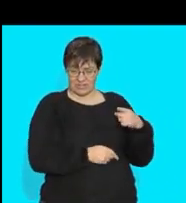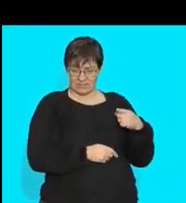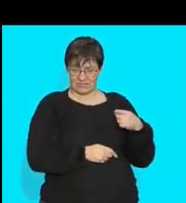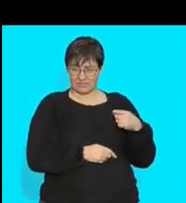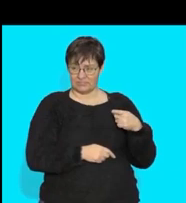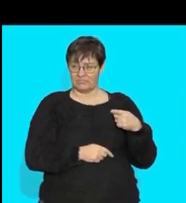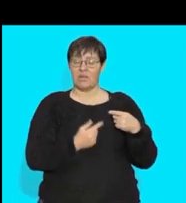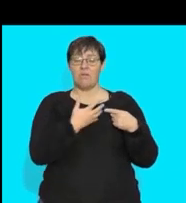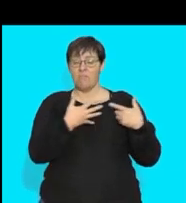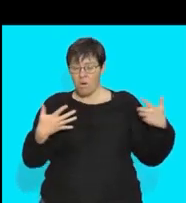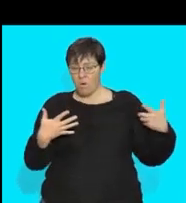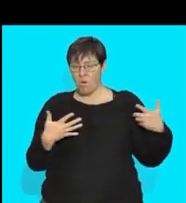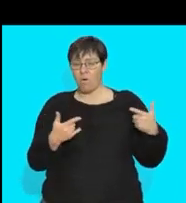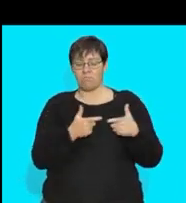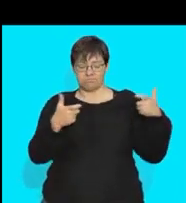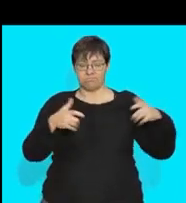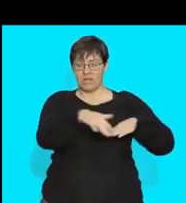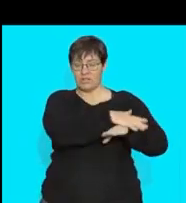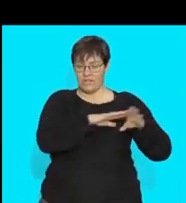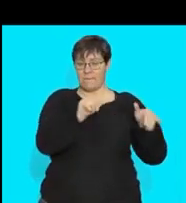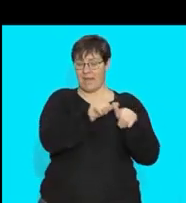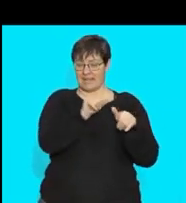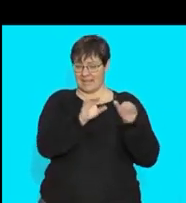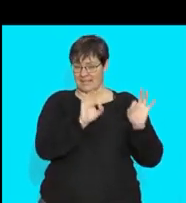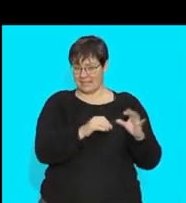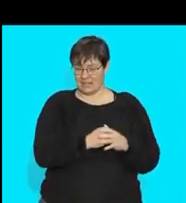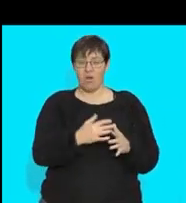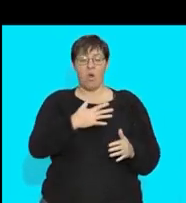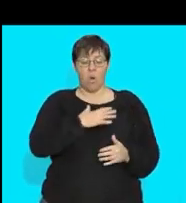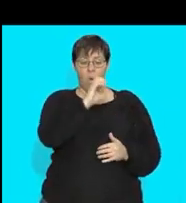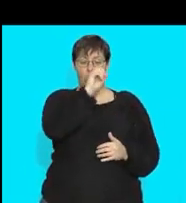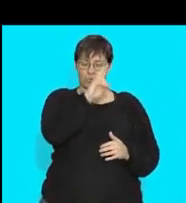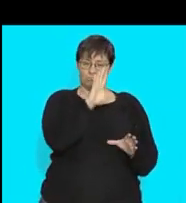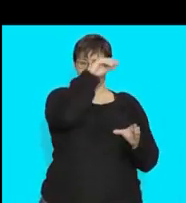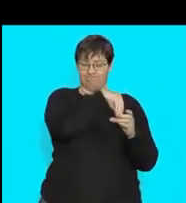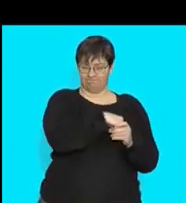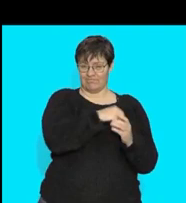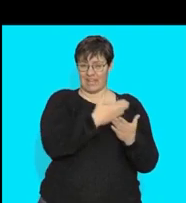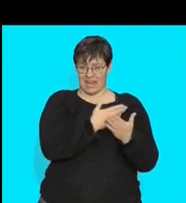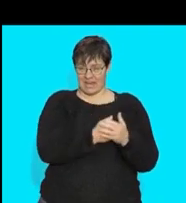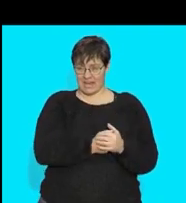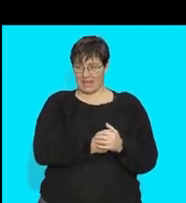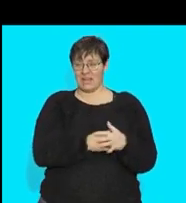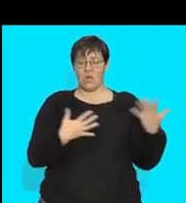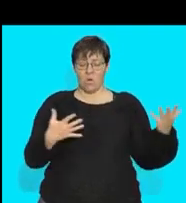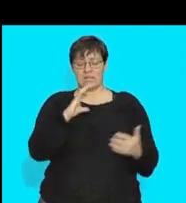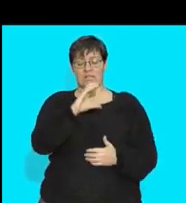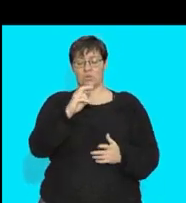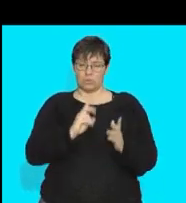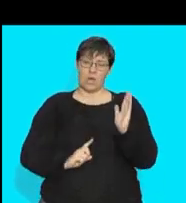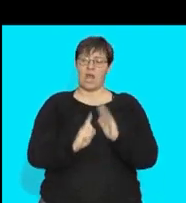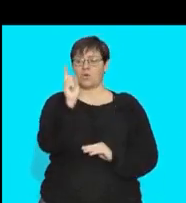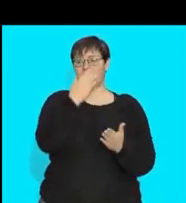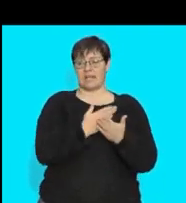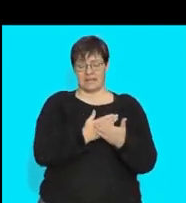area. The greater the surface area, the more oxygen, all right, I can get in, and also the more